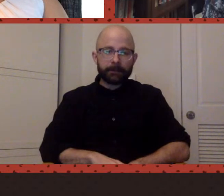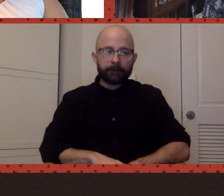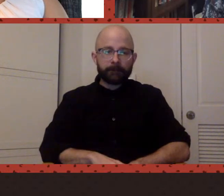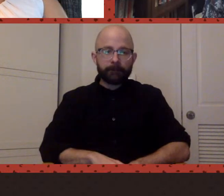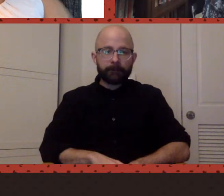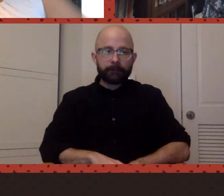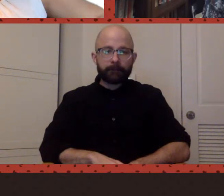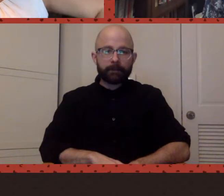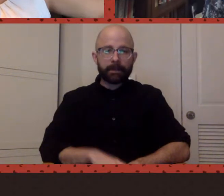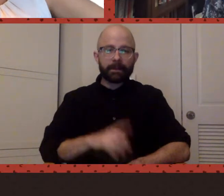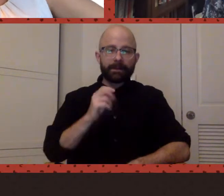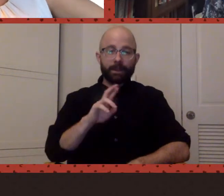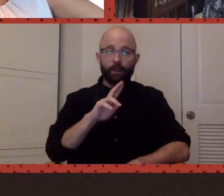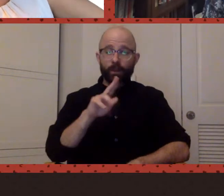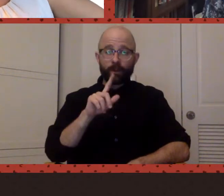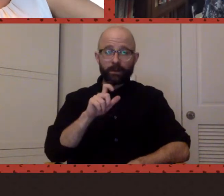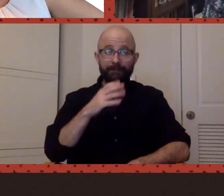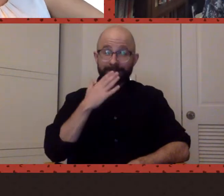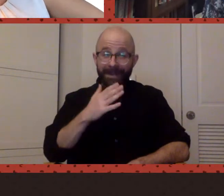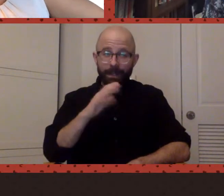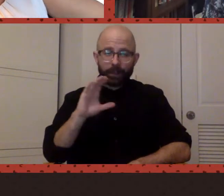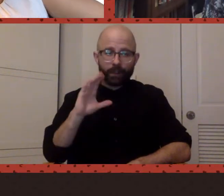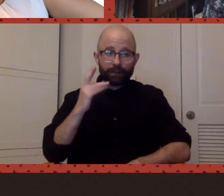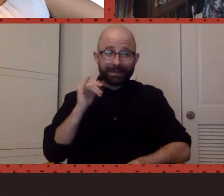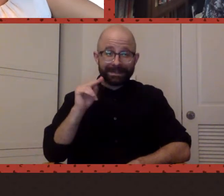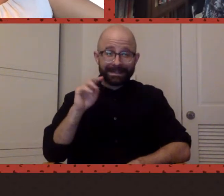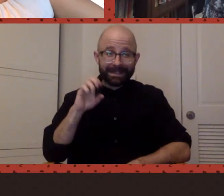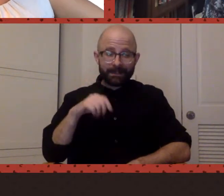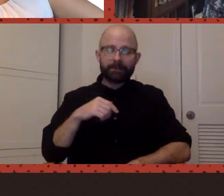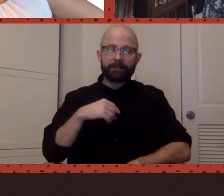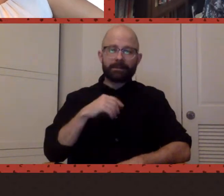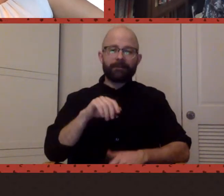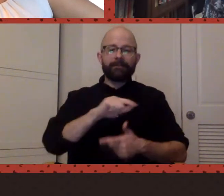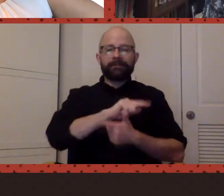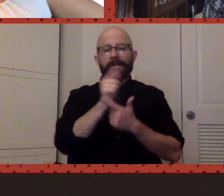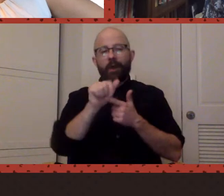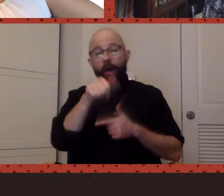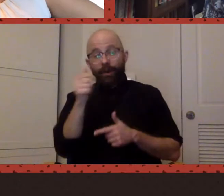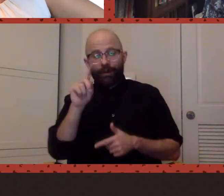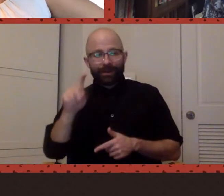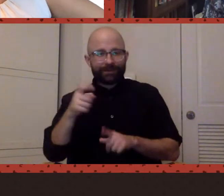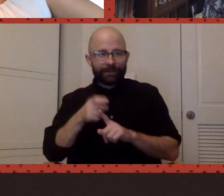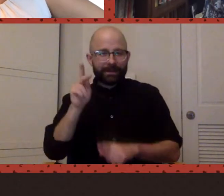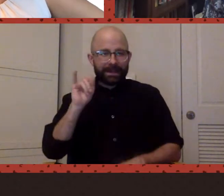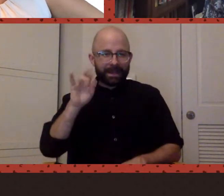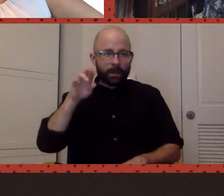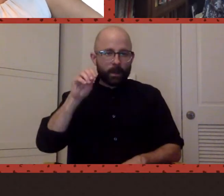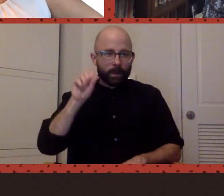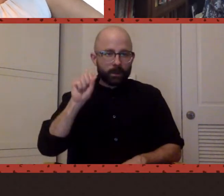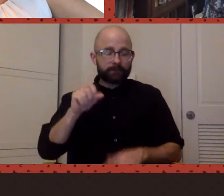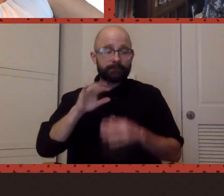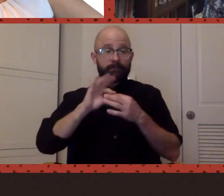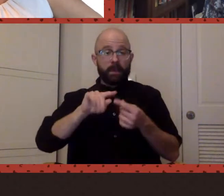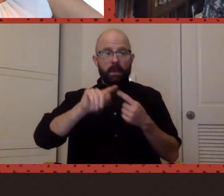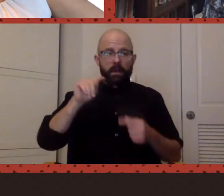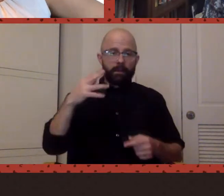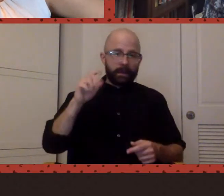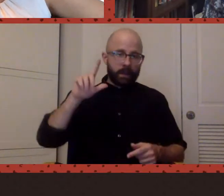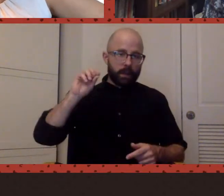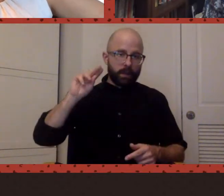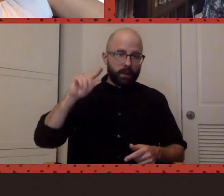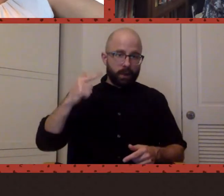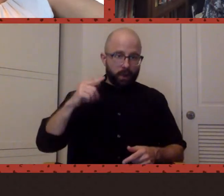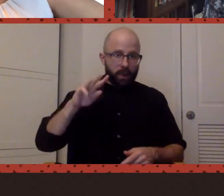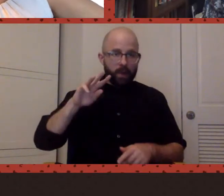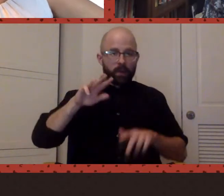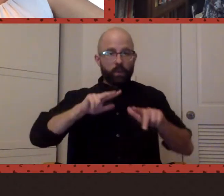Thank you, Christine. And we have another question from Kiros regarding the long walk and lack of education around